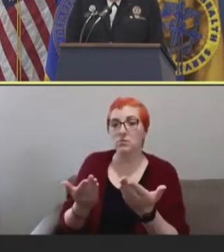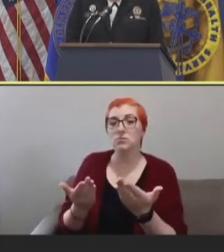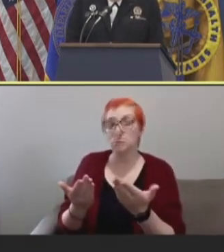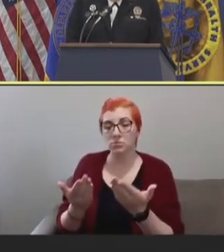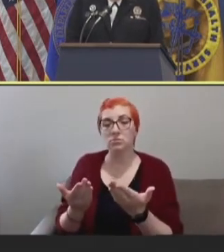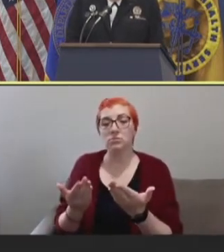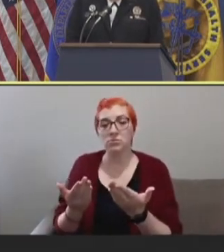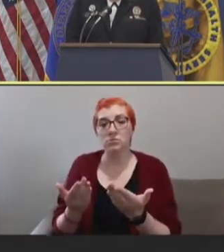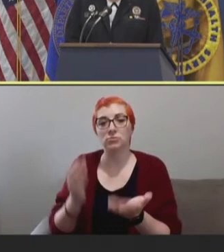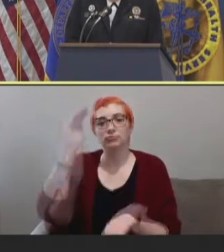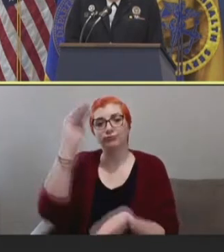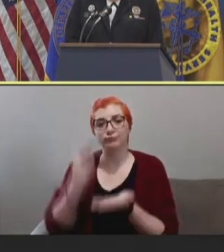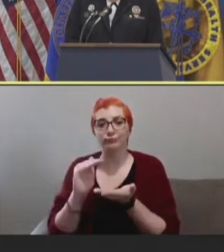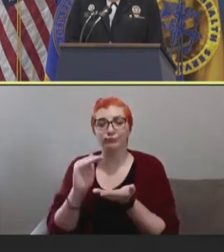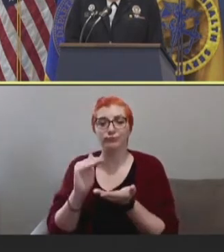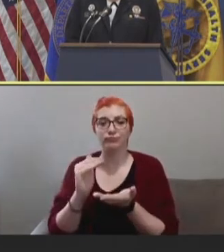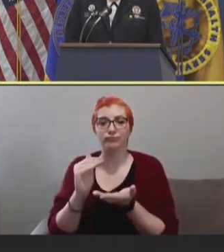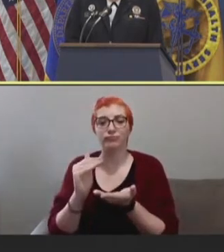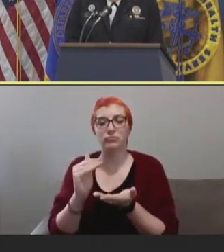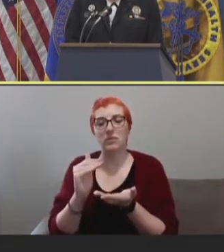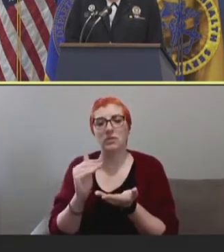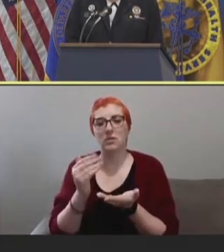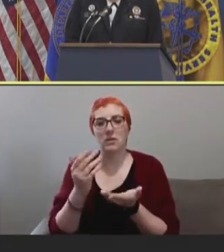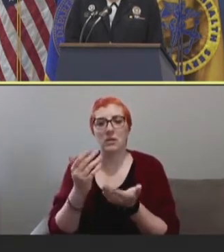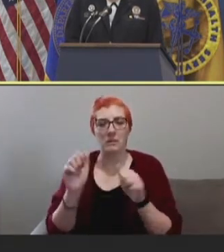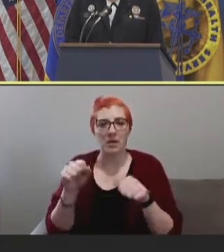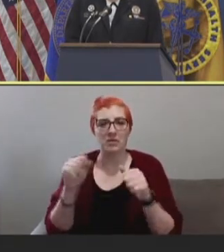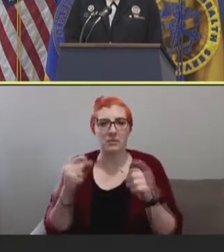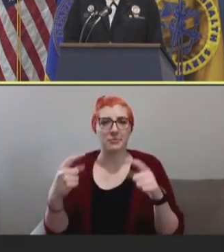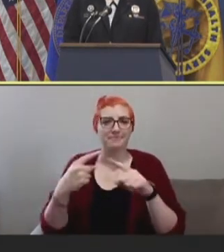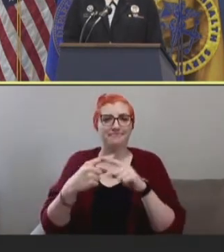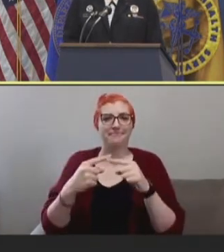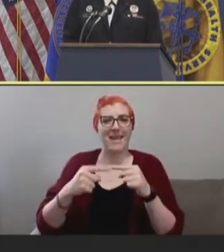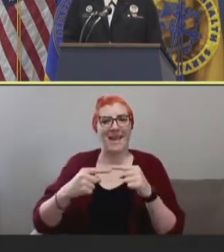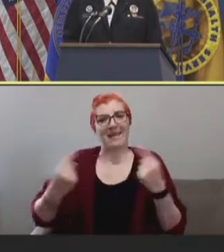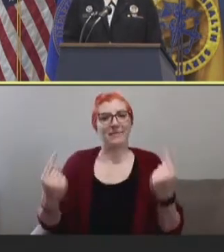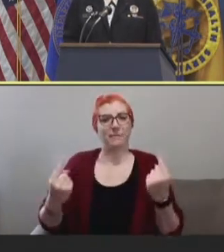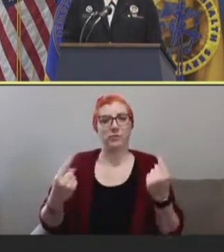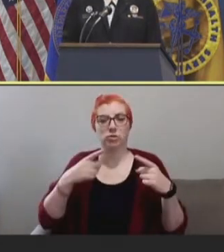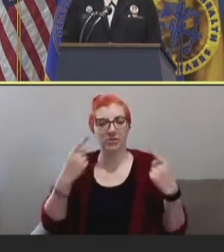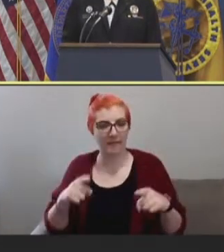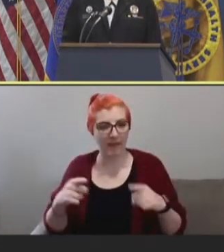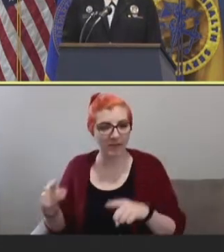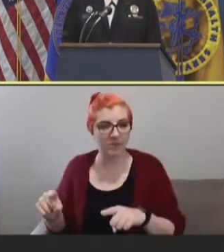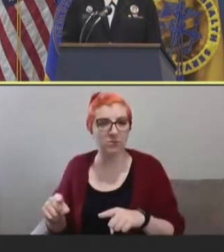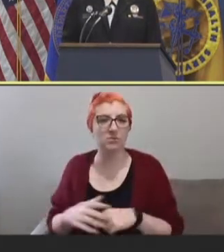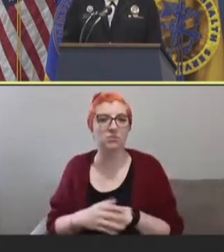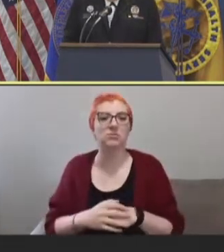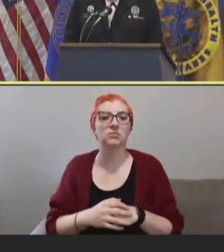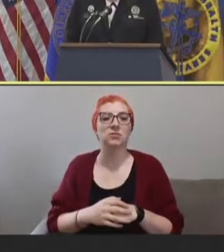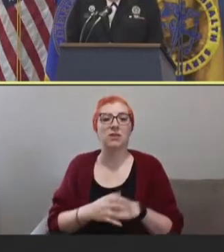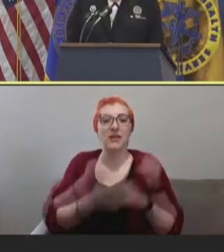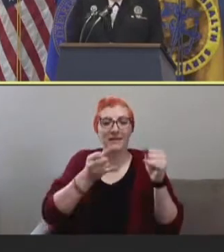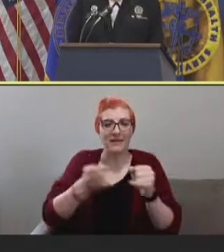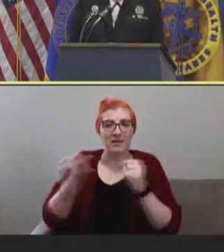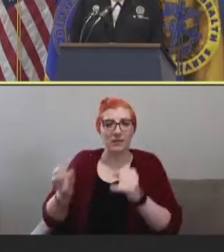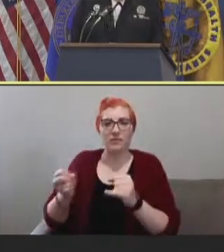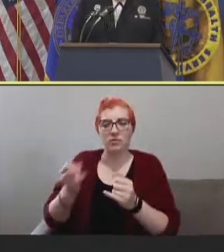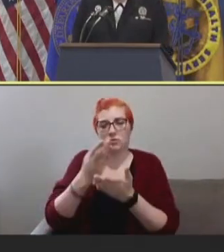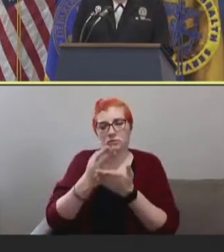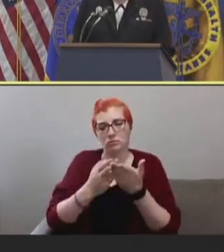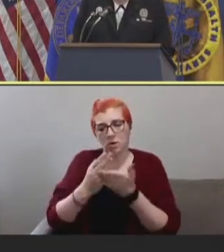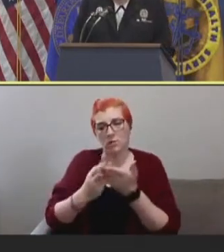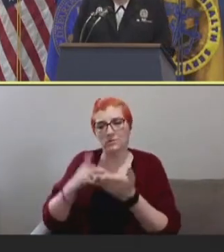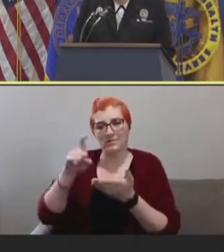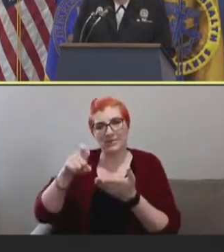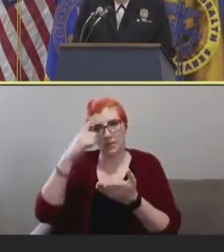vaccine-related adverse events, and improve all of the individual components needed for a strong safety system.